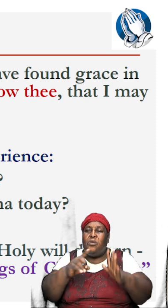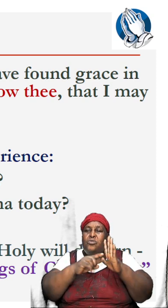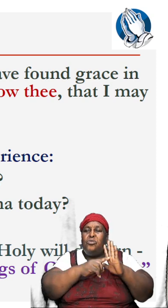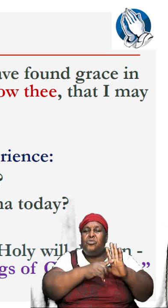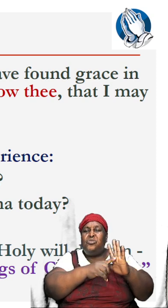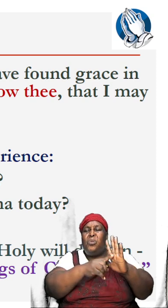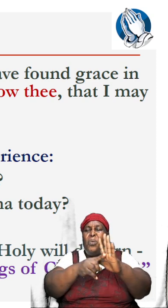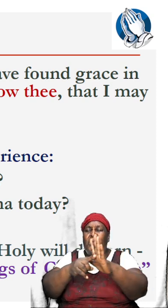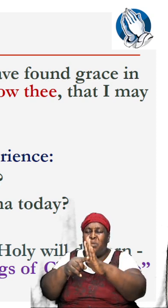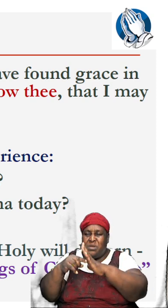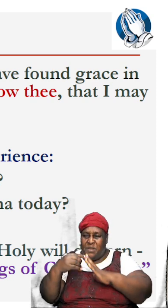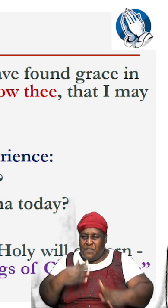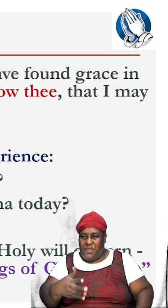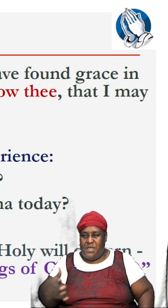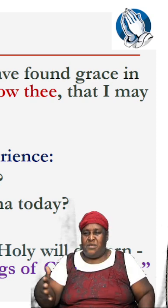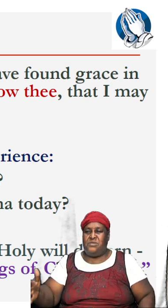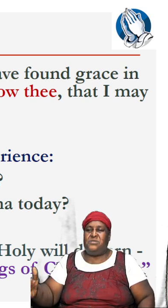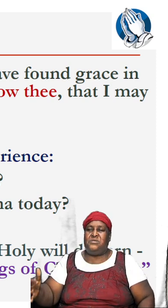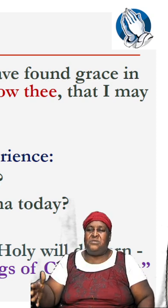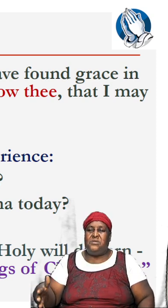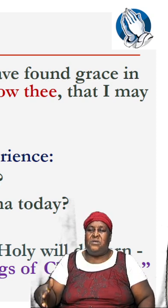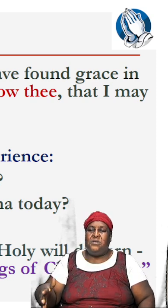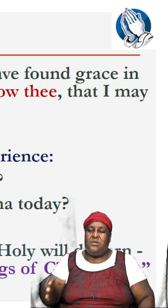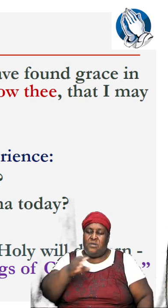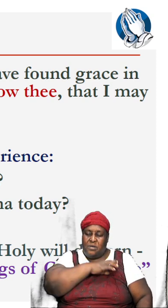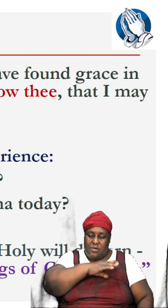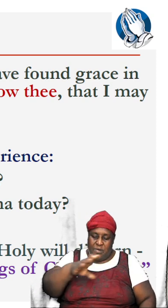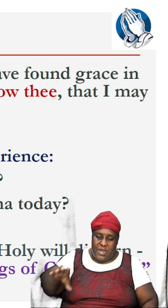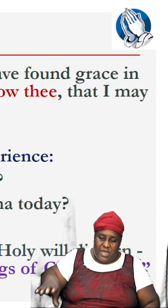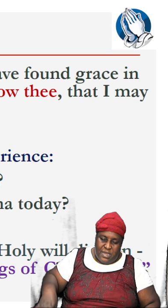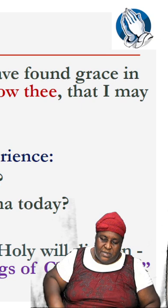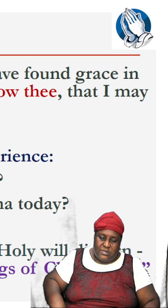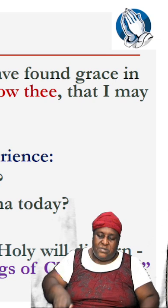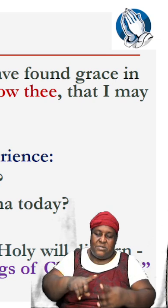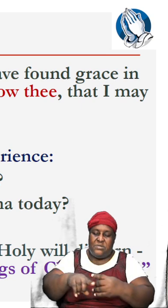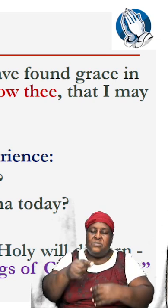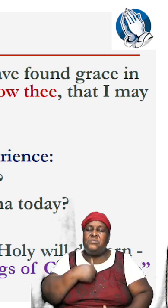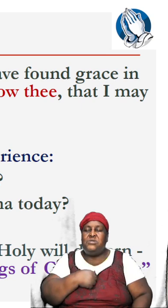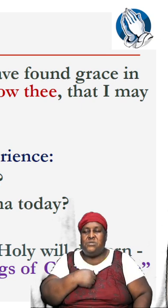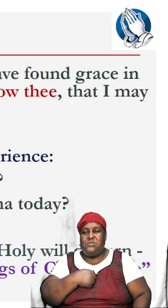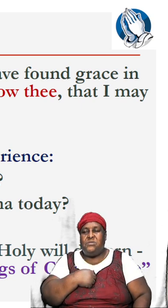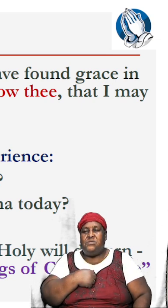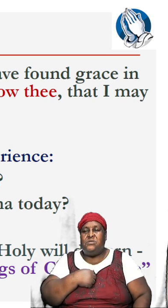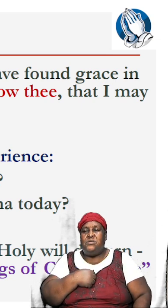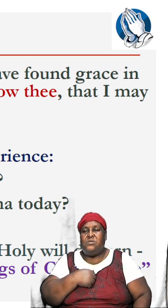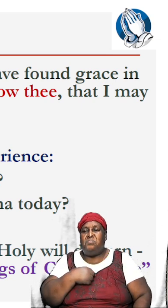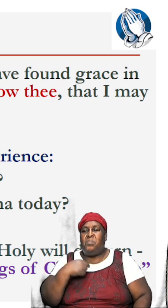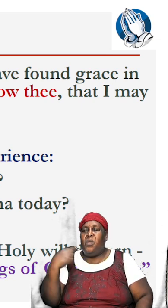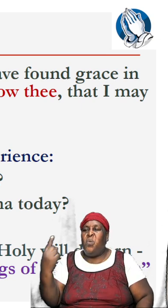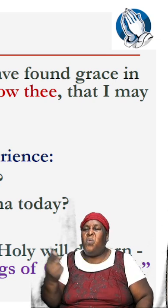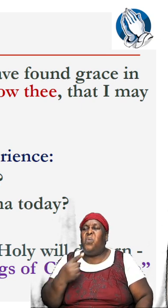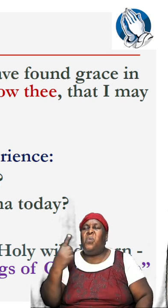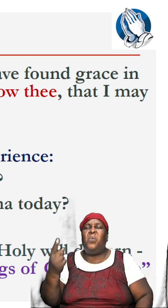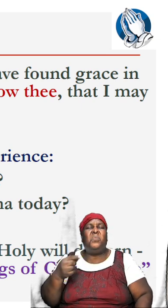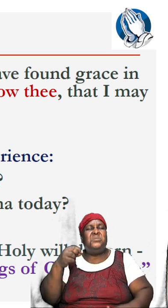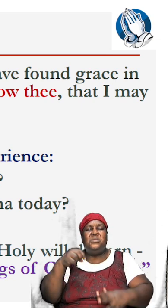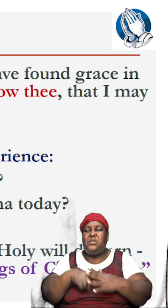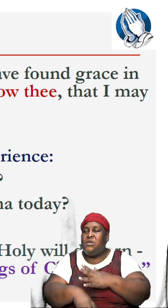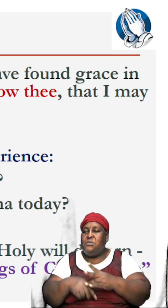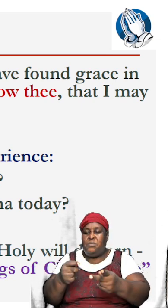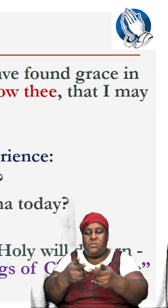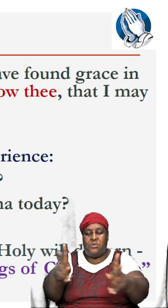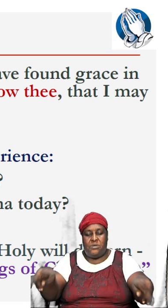showing the things of Christ to me. There's always a deeper place to